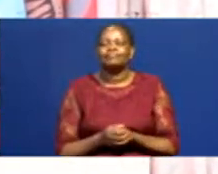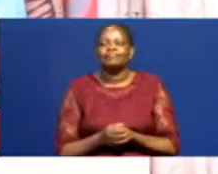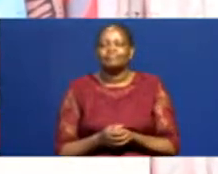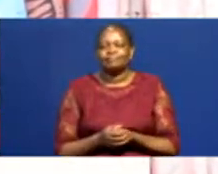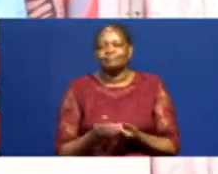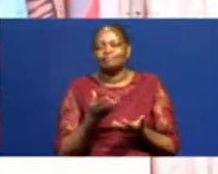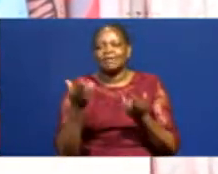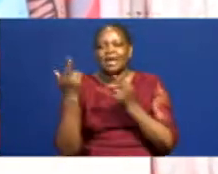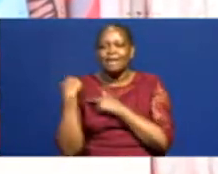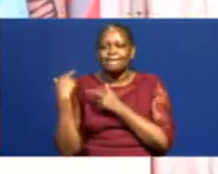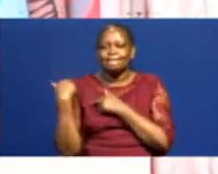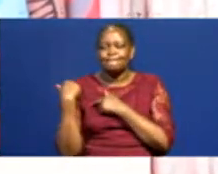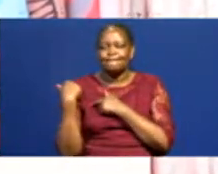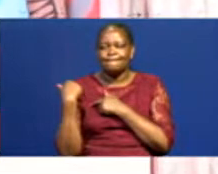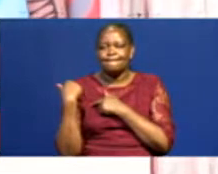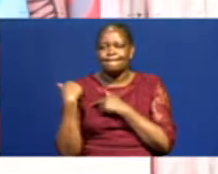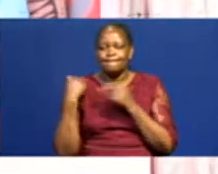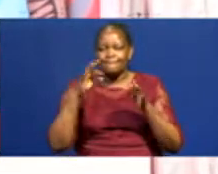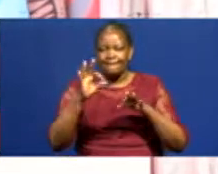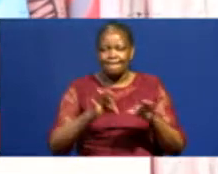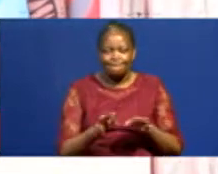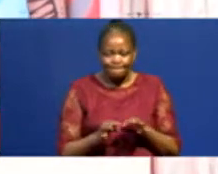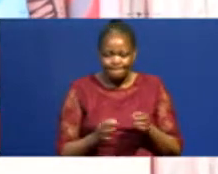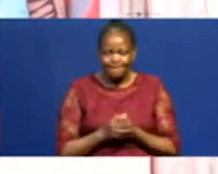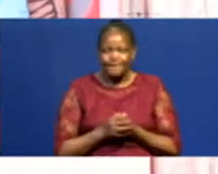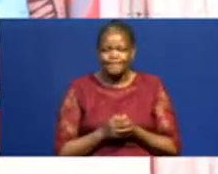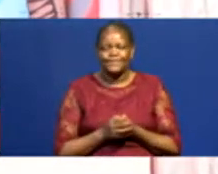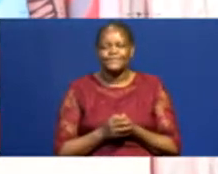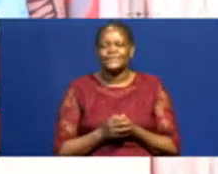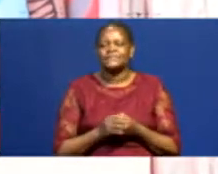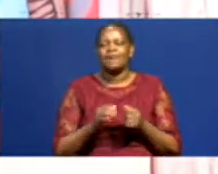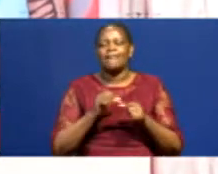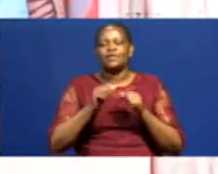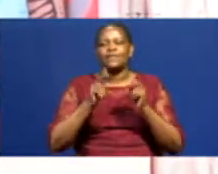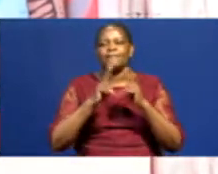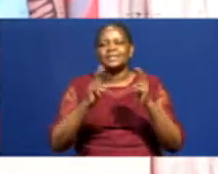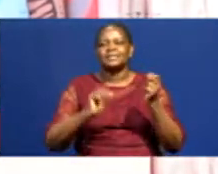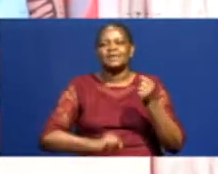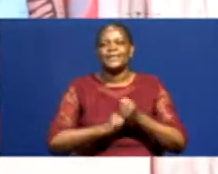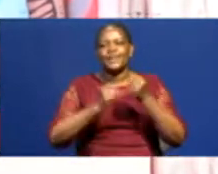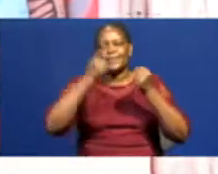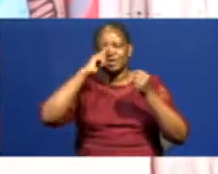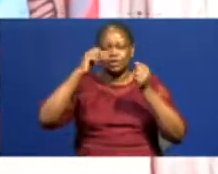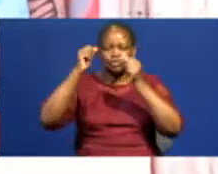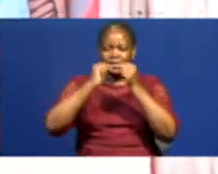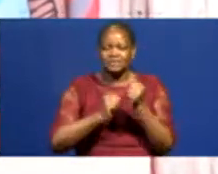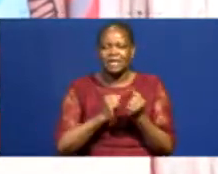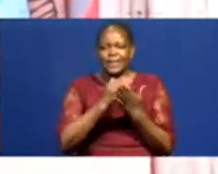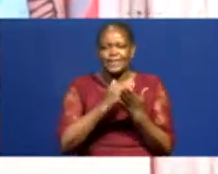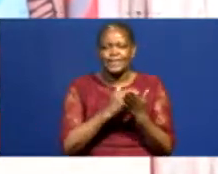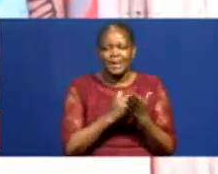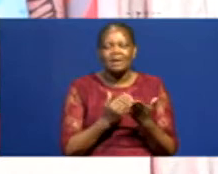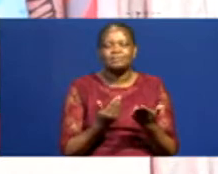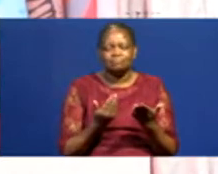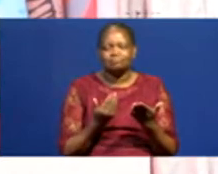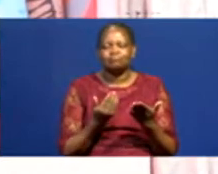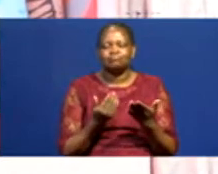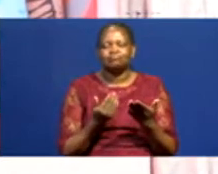indispensable role in defining and driving peace support policies, strategies and programs has